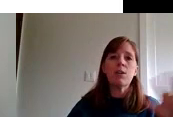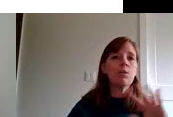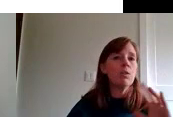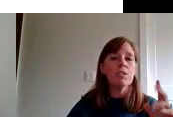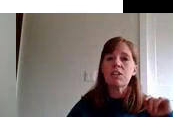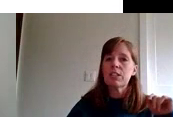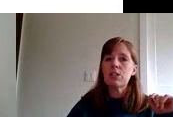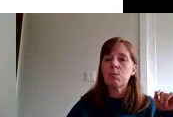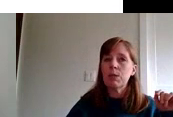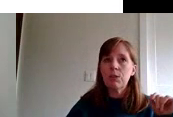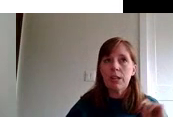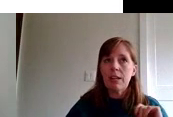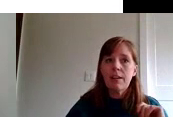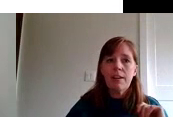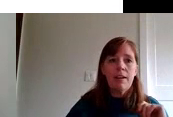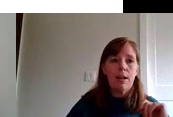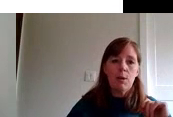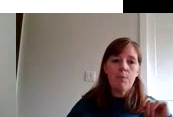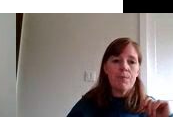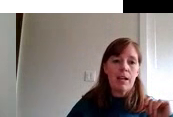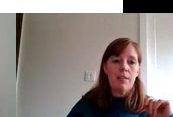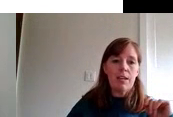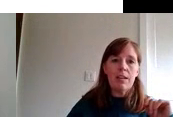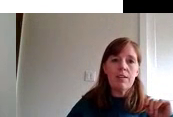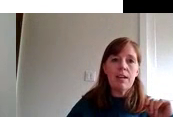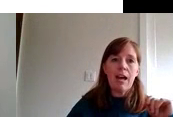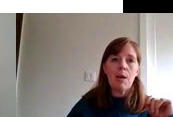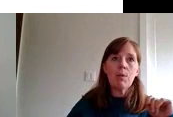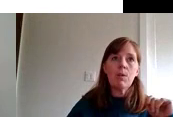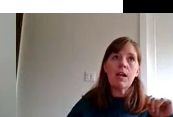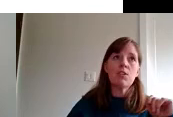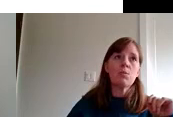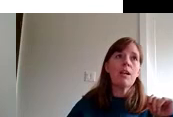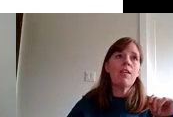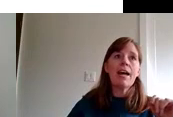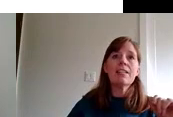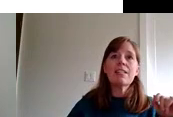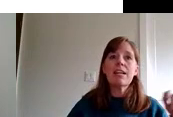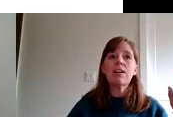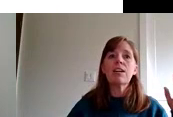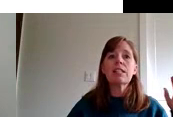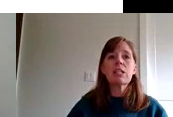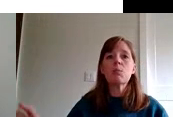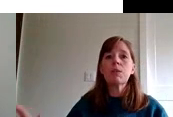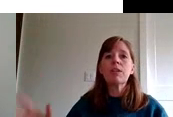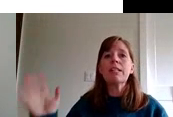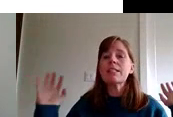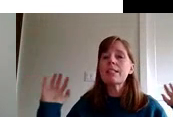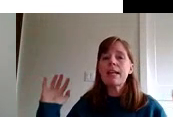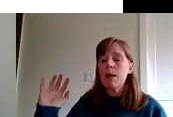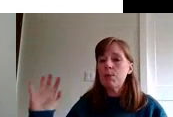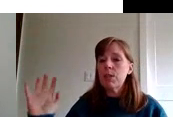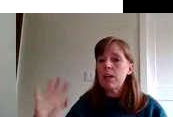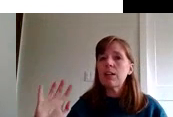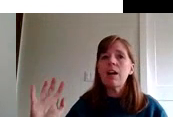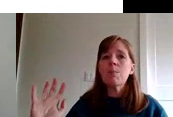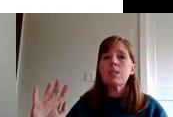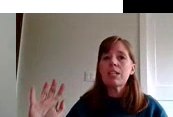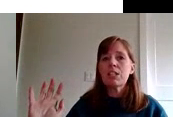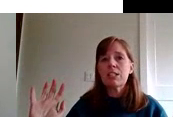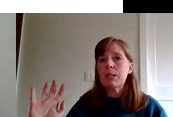down there, whygoogle/accessibility. And then Apple as well has their accessibility. It's